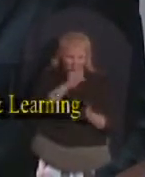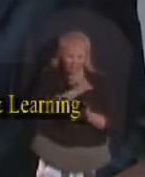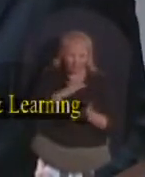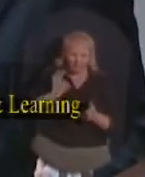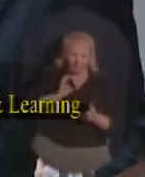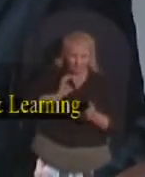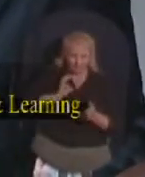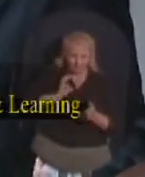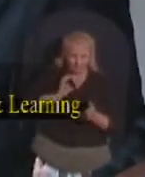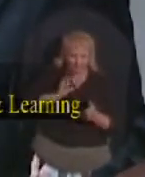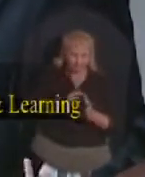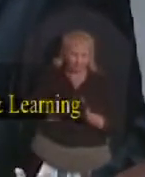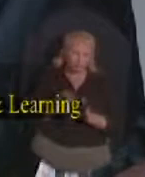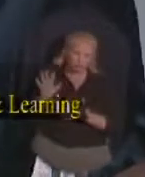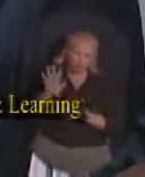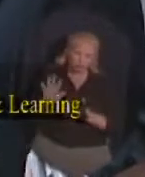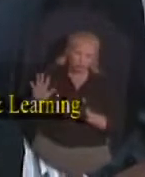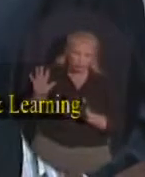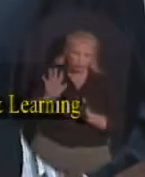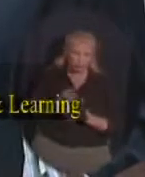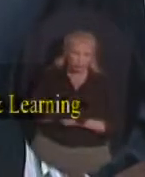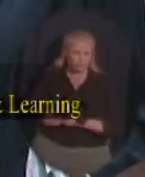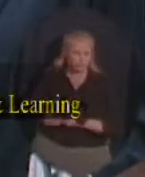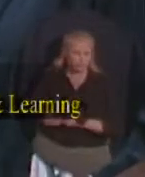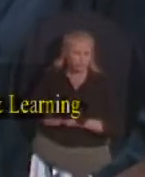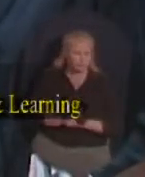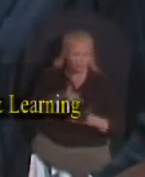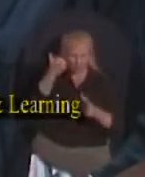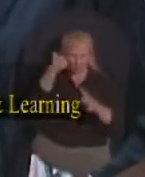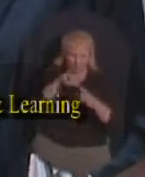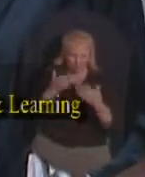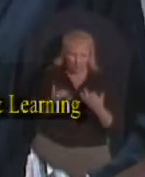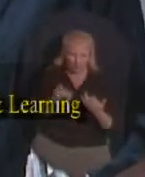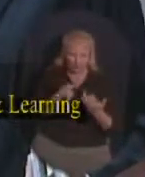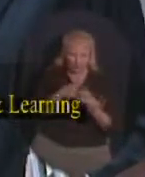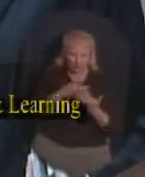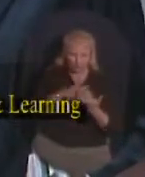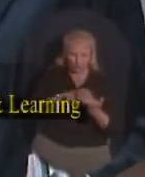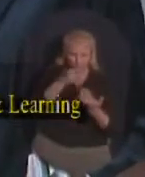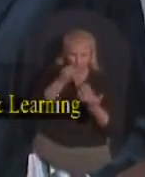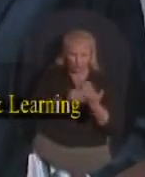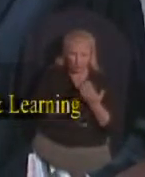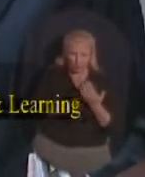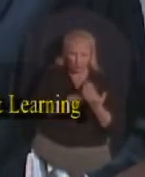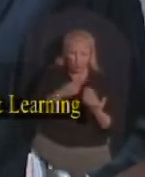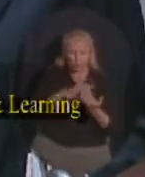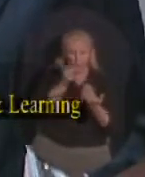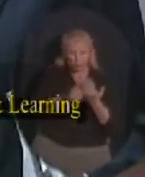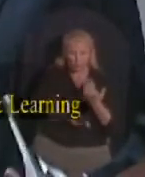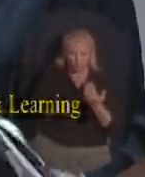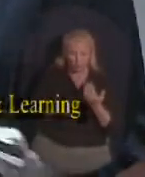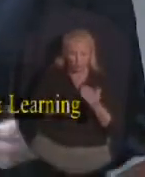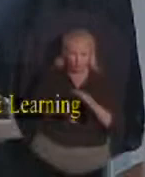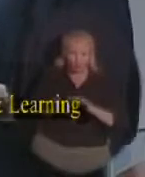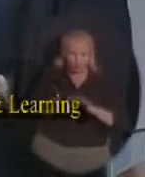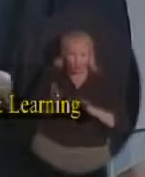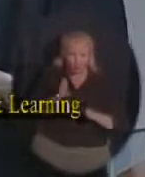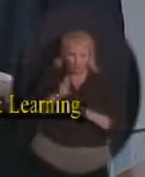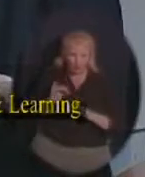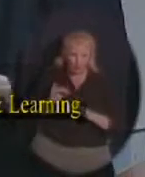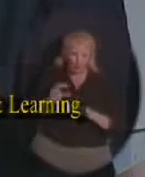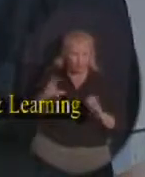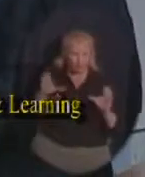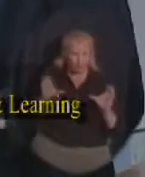and $62,000 for staff. As you remember, this program is operated with classified staff individuals.